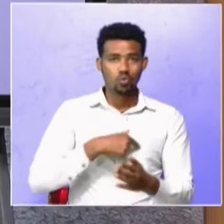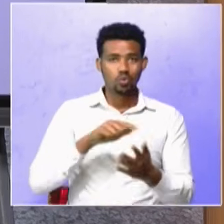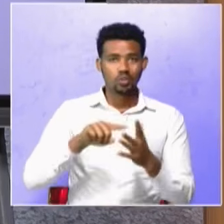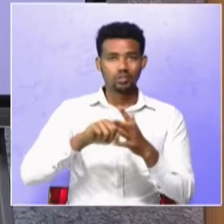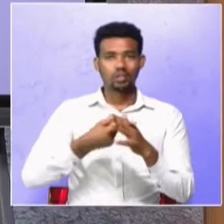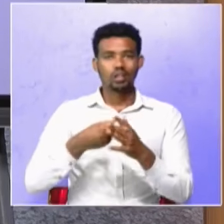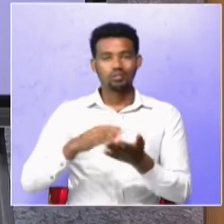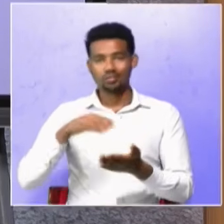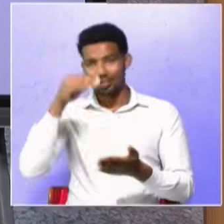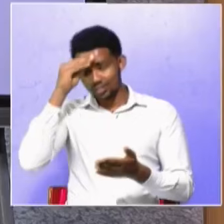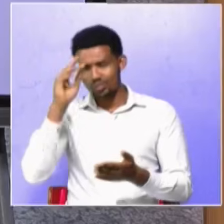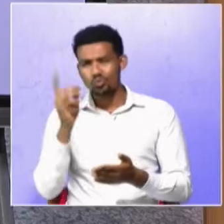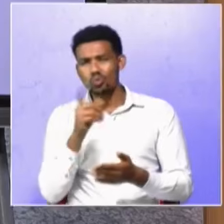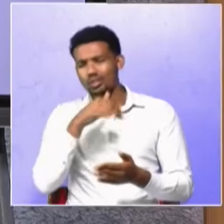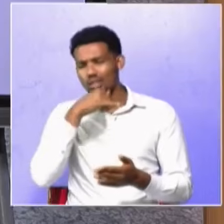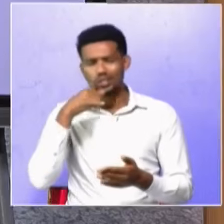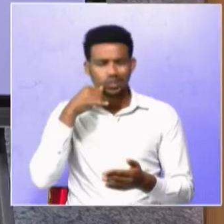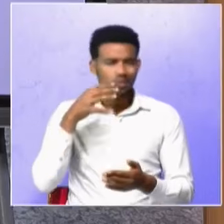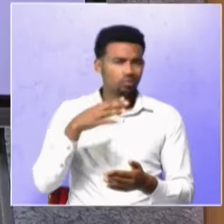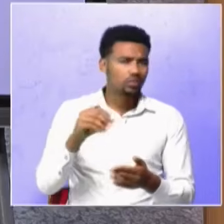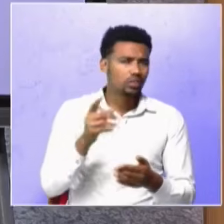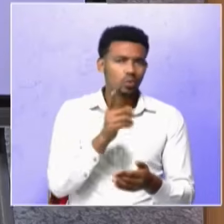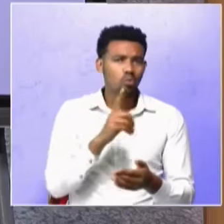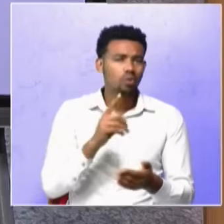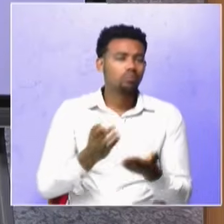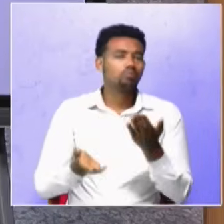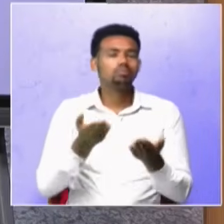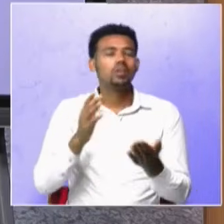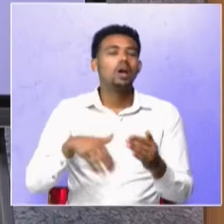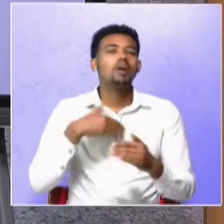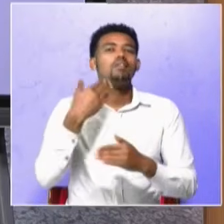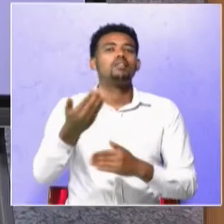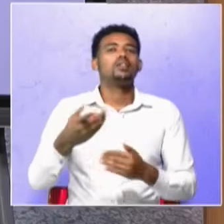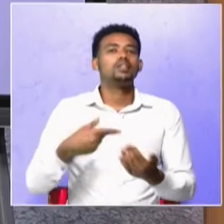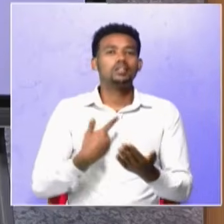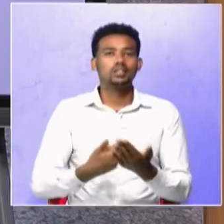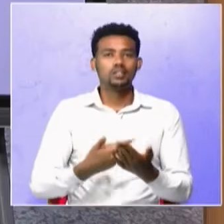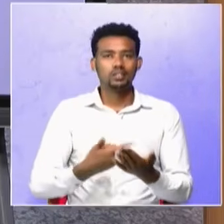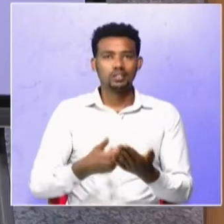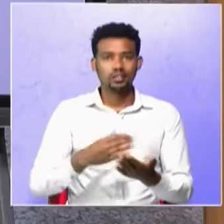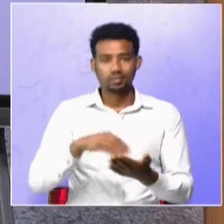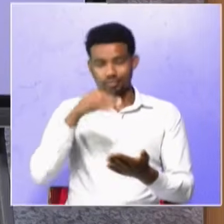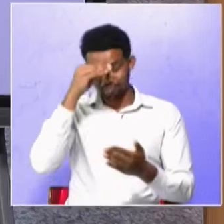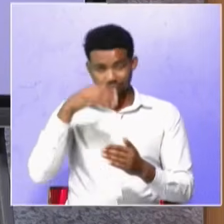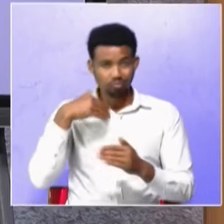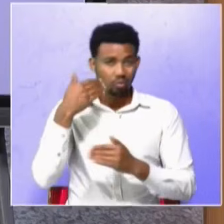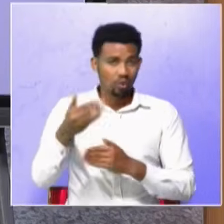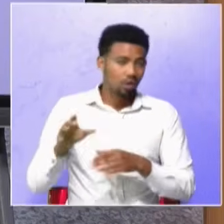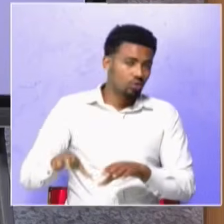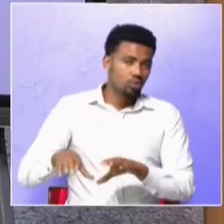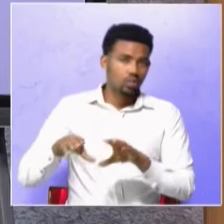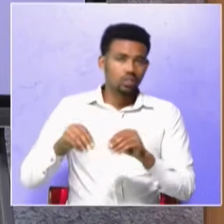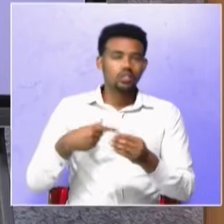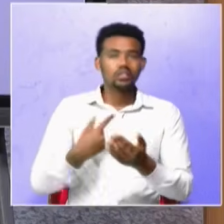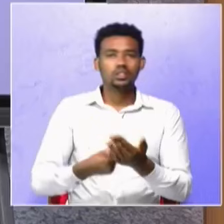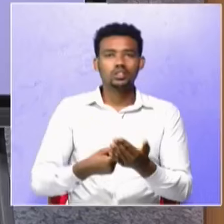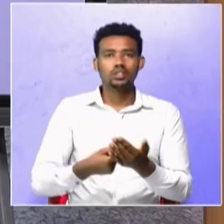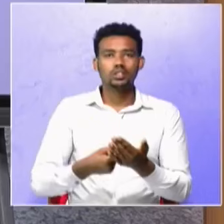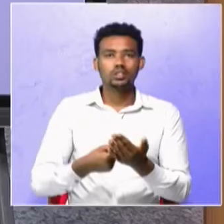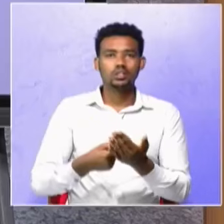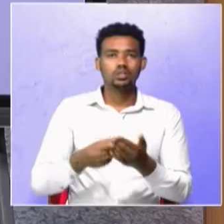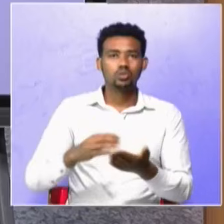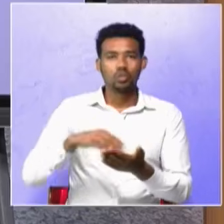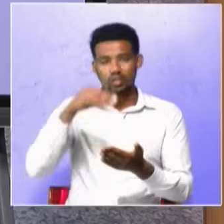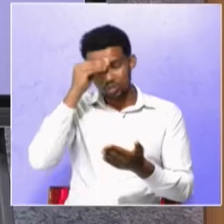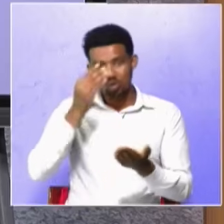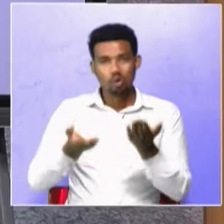what is adjective and what's comparison? After this lesson, students identify comparative adjective and superlative adjective.